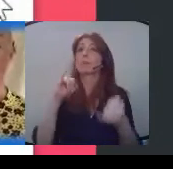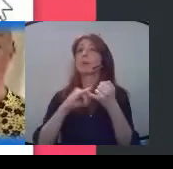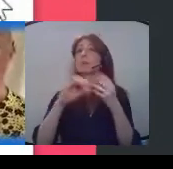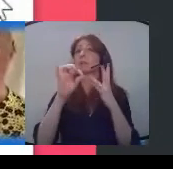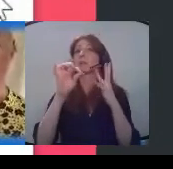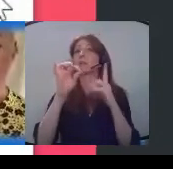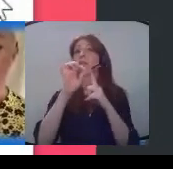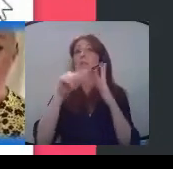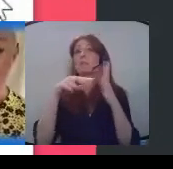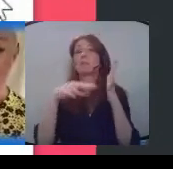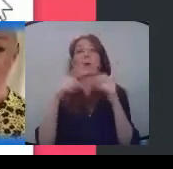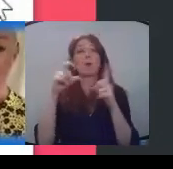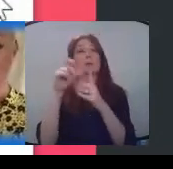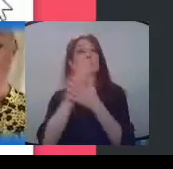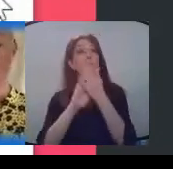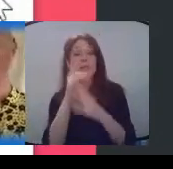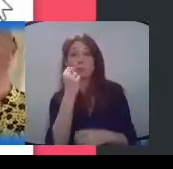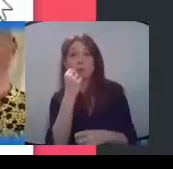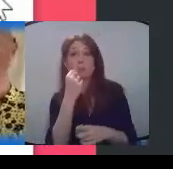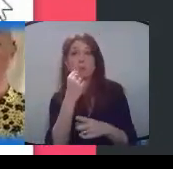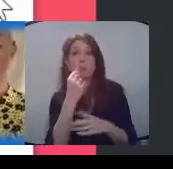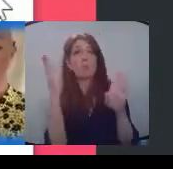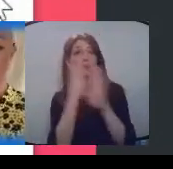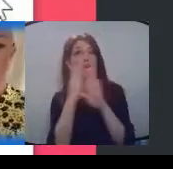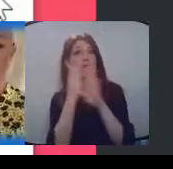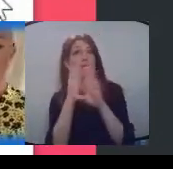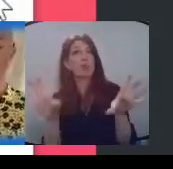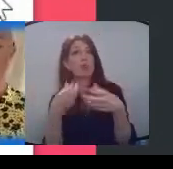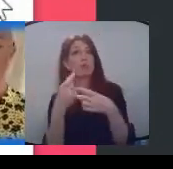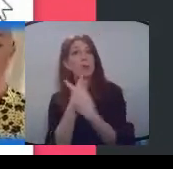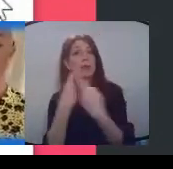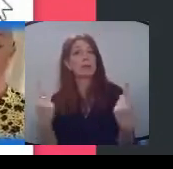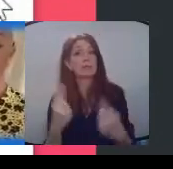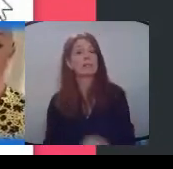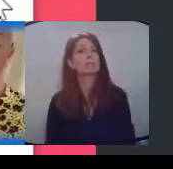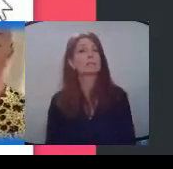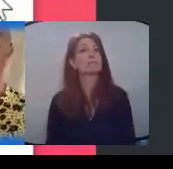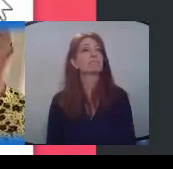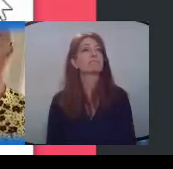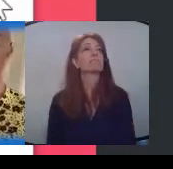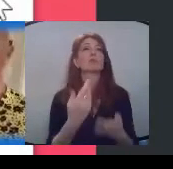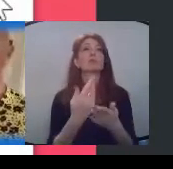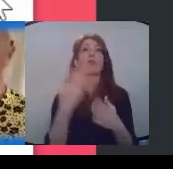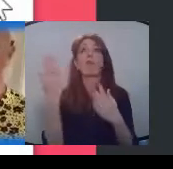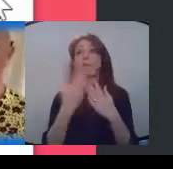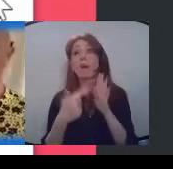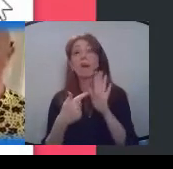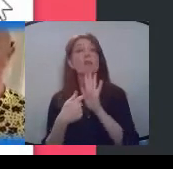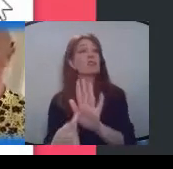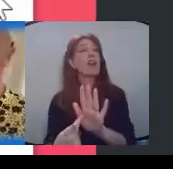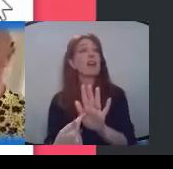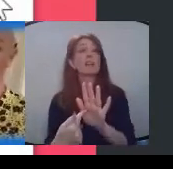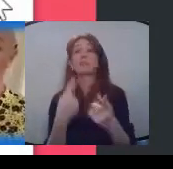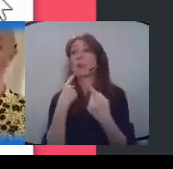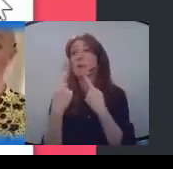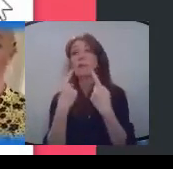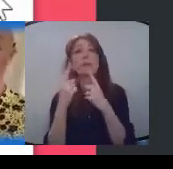send private and group messages. You can share photos, you know, it's all private groups. You can share files, whatever information you need to get